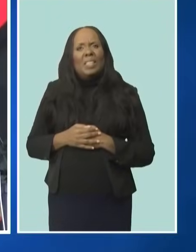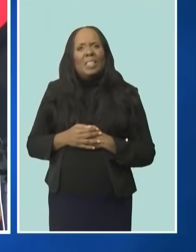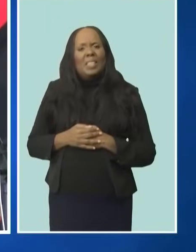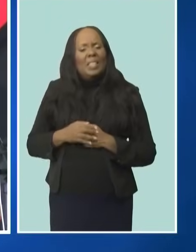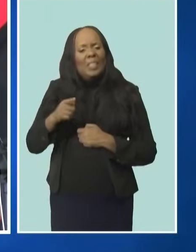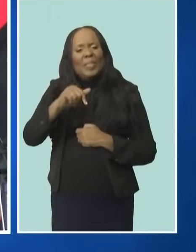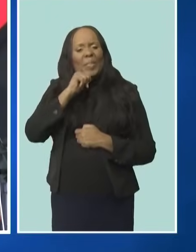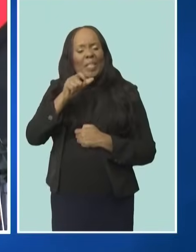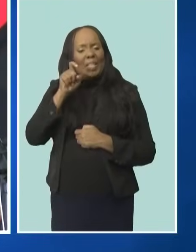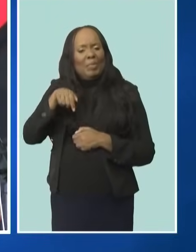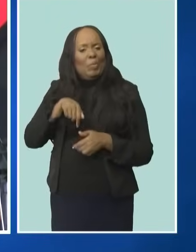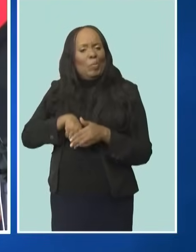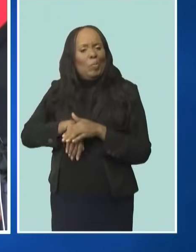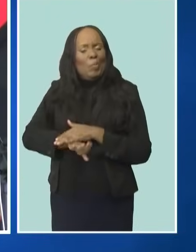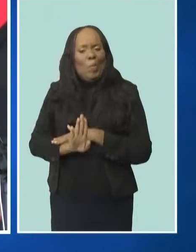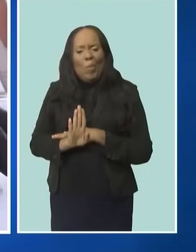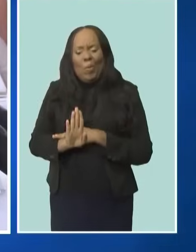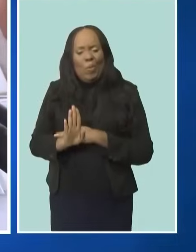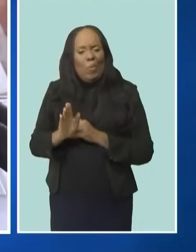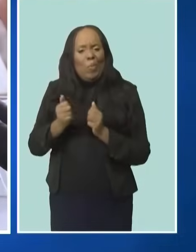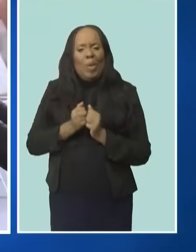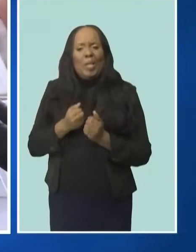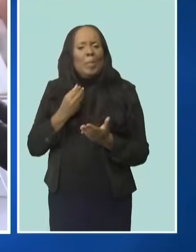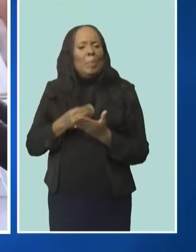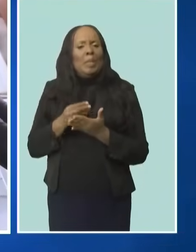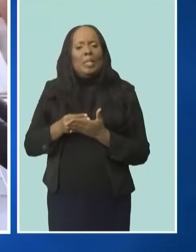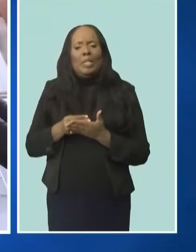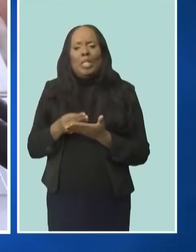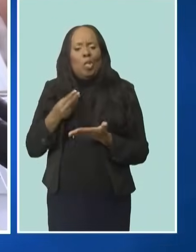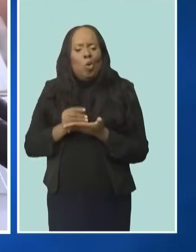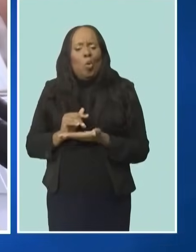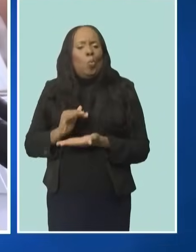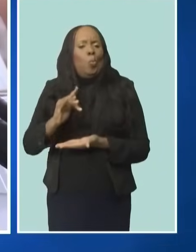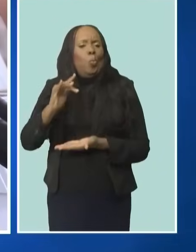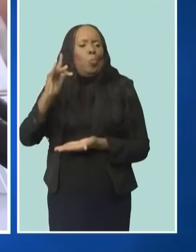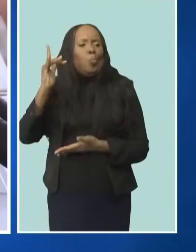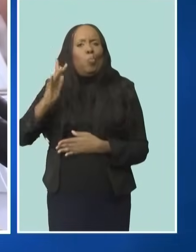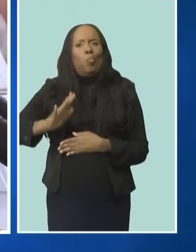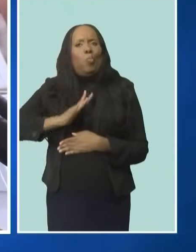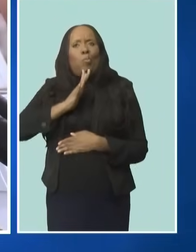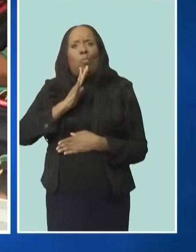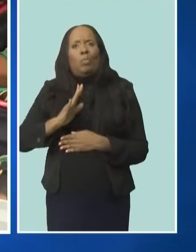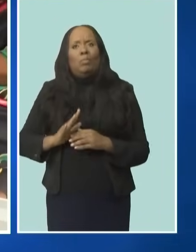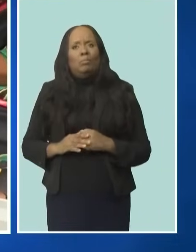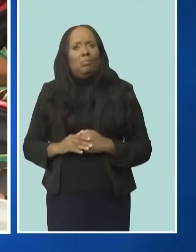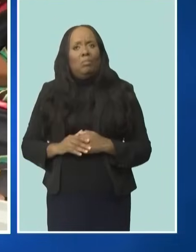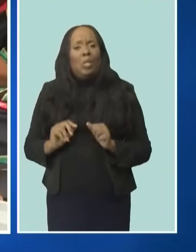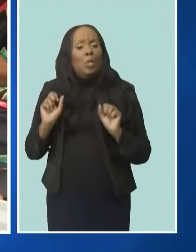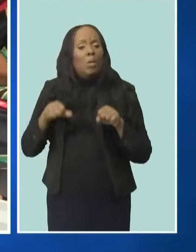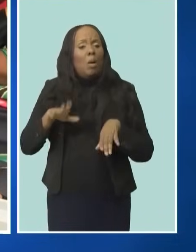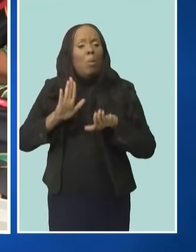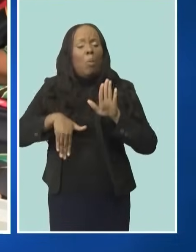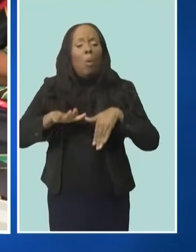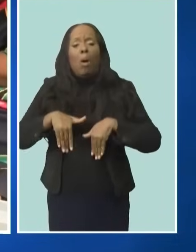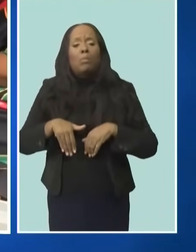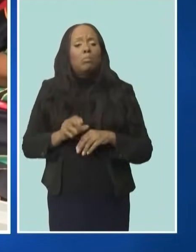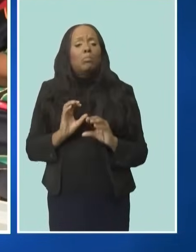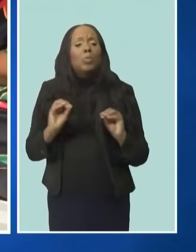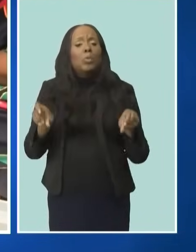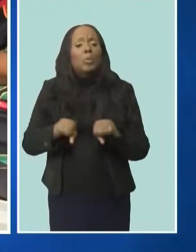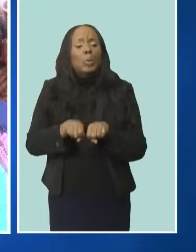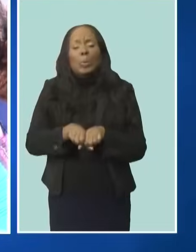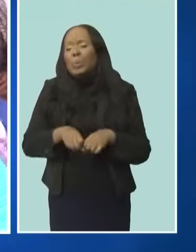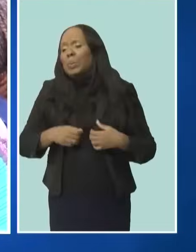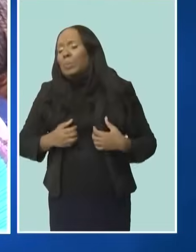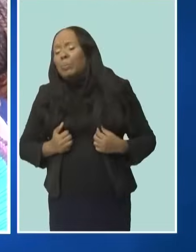setting to be able to achieve. That you can walk bare feet. That you can come from